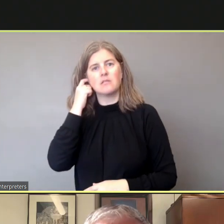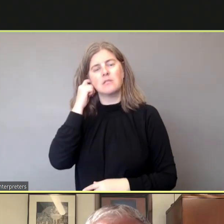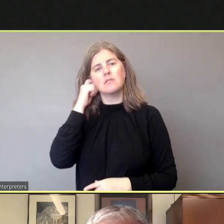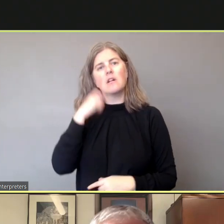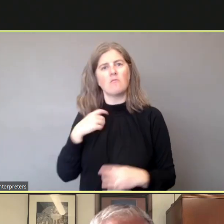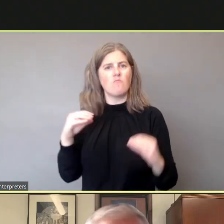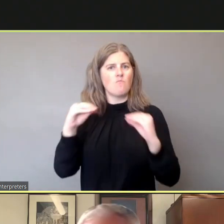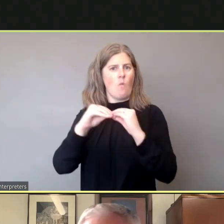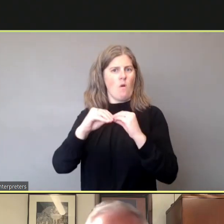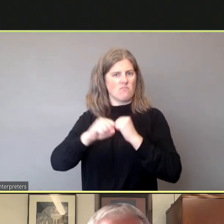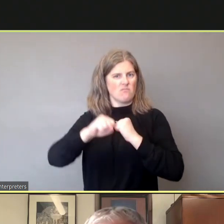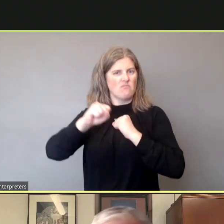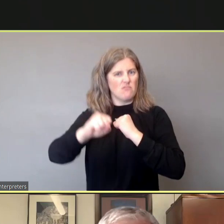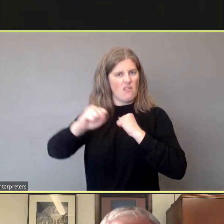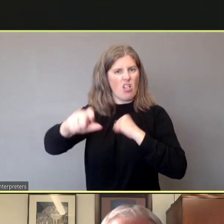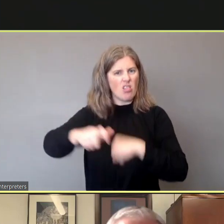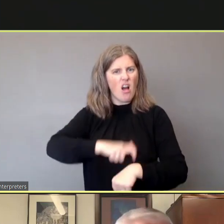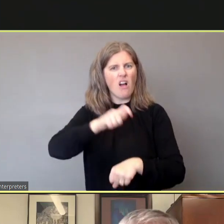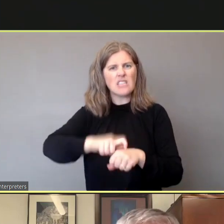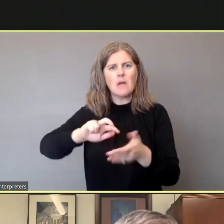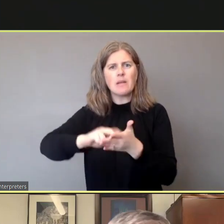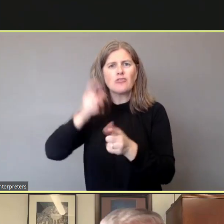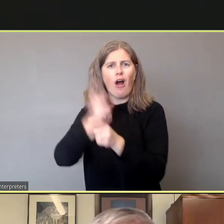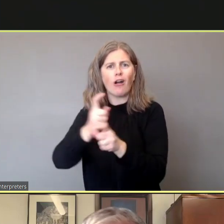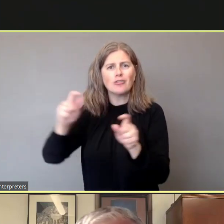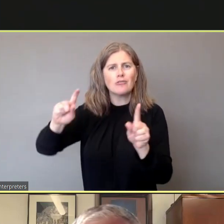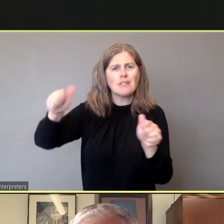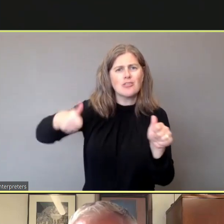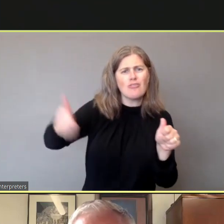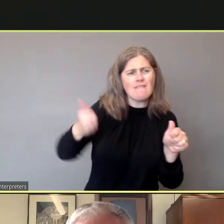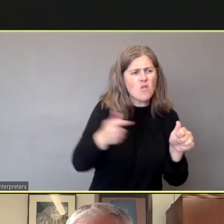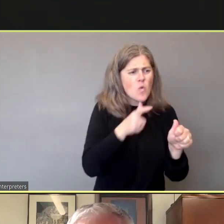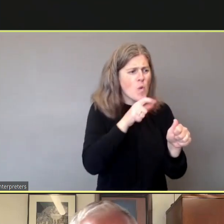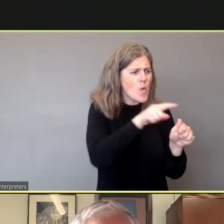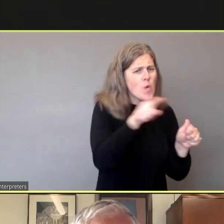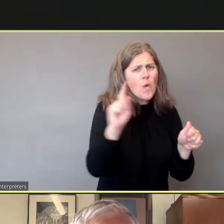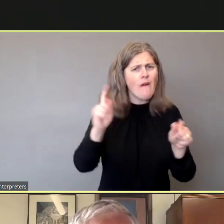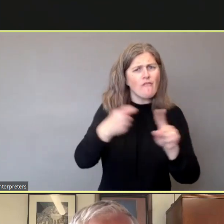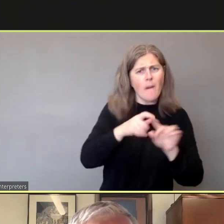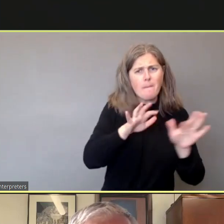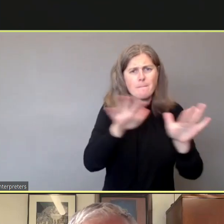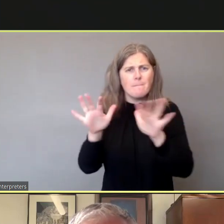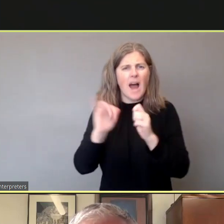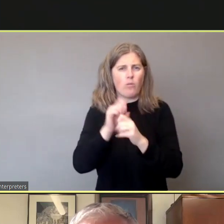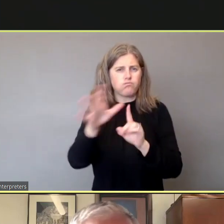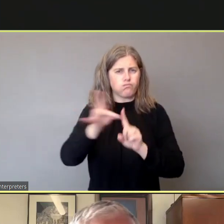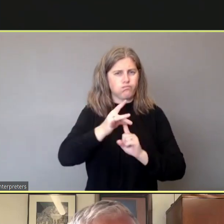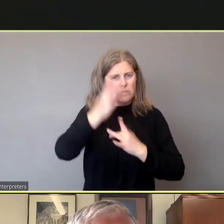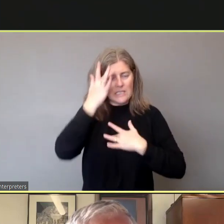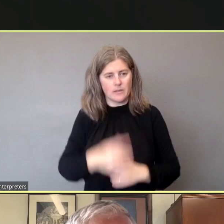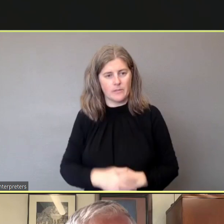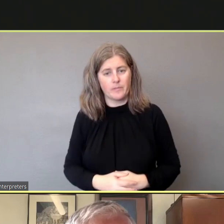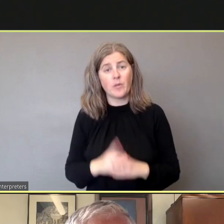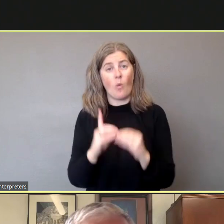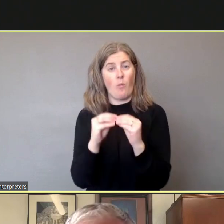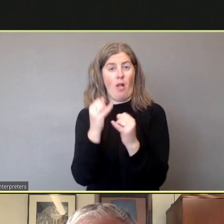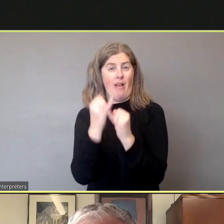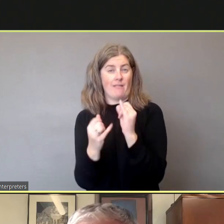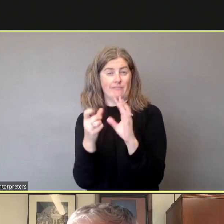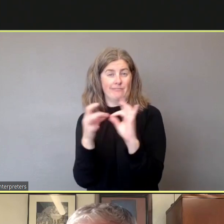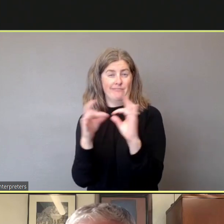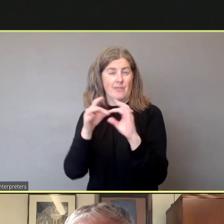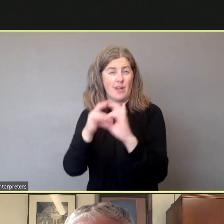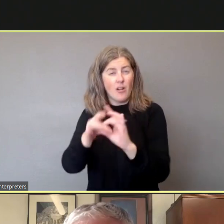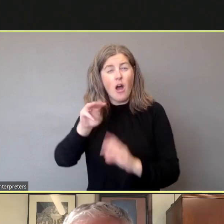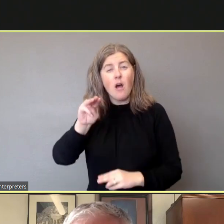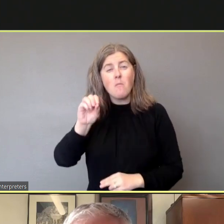longer time frame means it's harder to trace people back and find out, where they got it or how they got that. And then one last slide on monkeypox, just